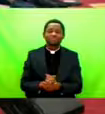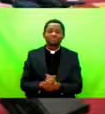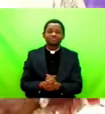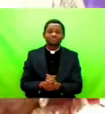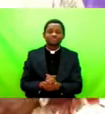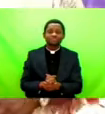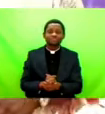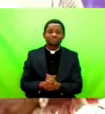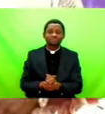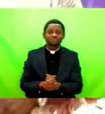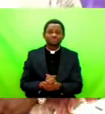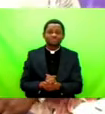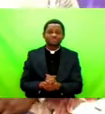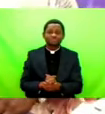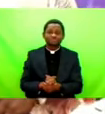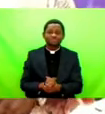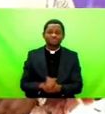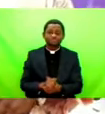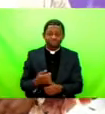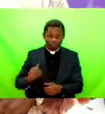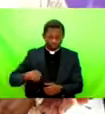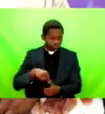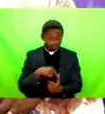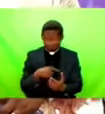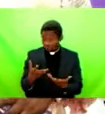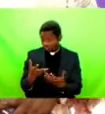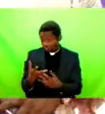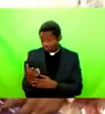We want to acknowledge that